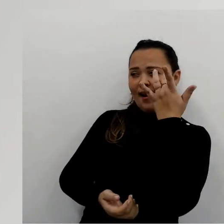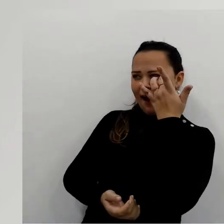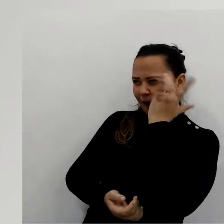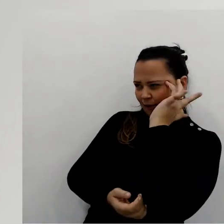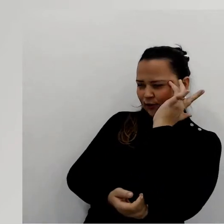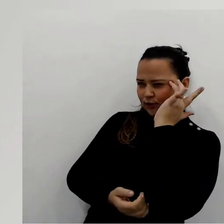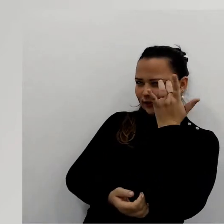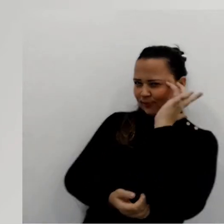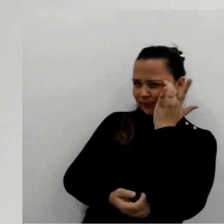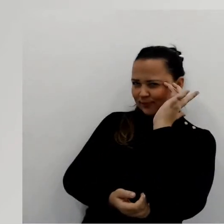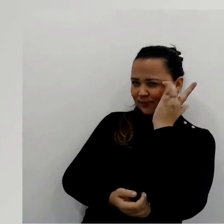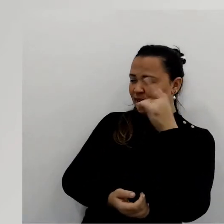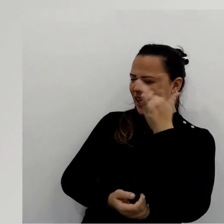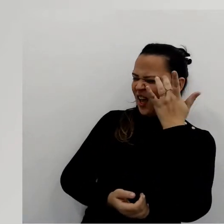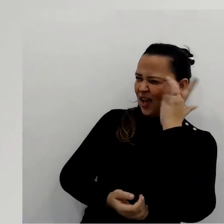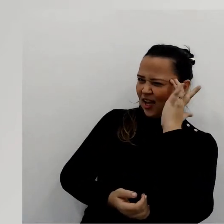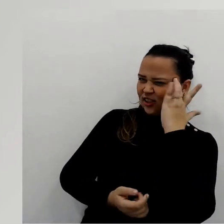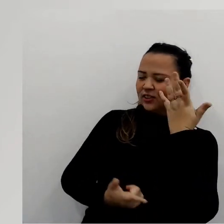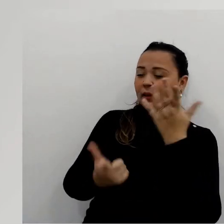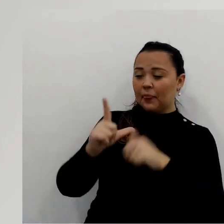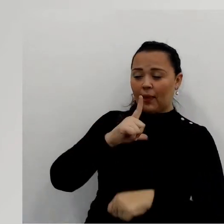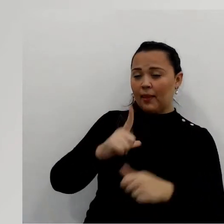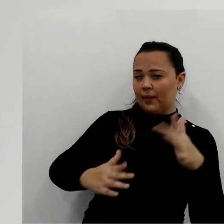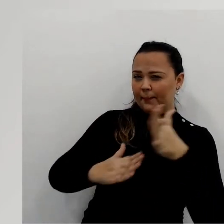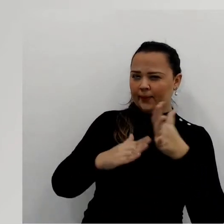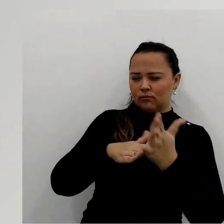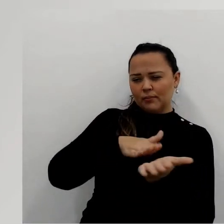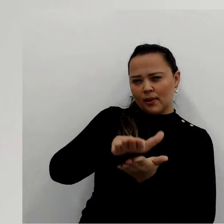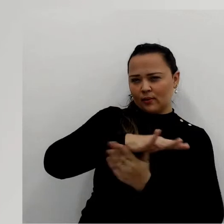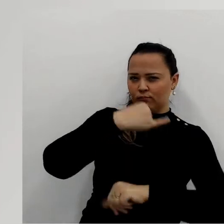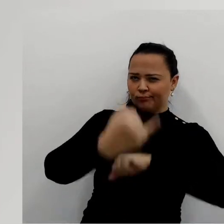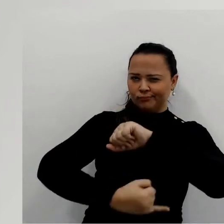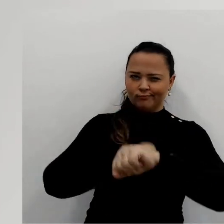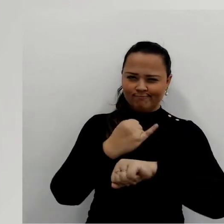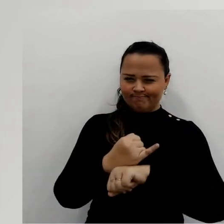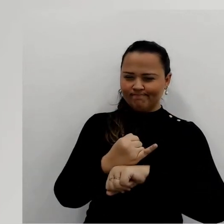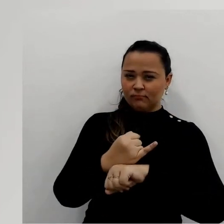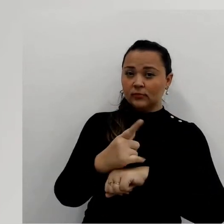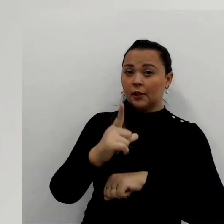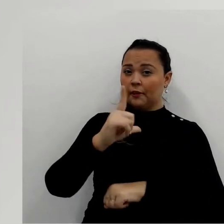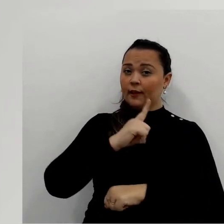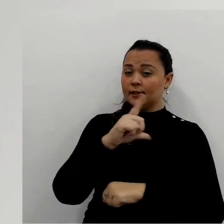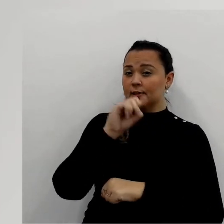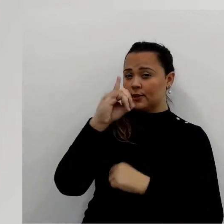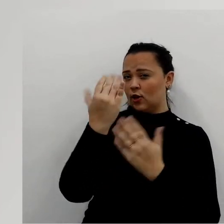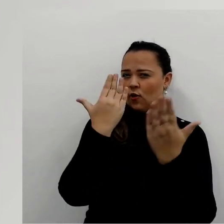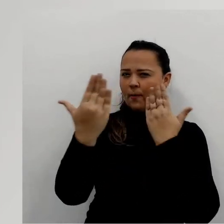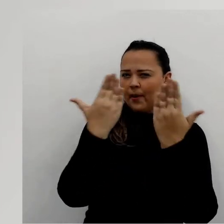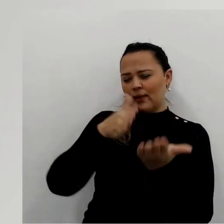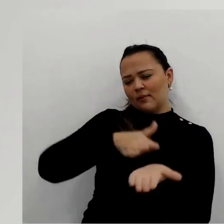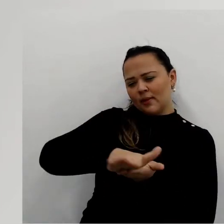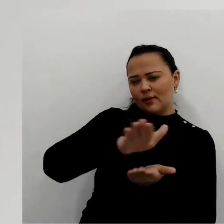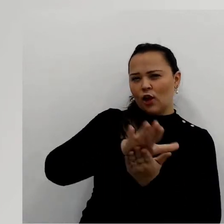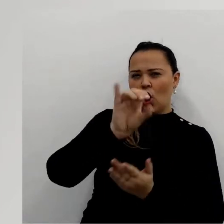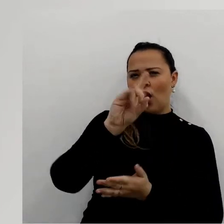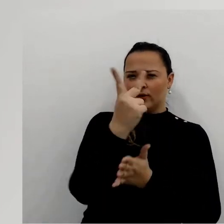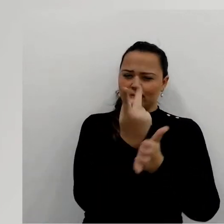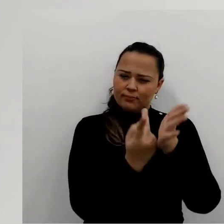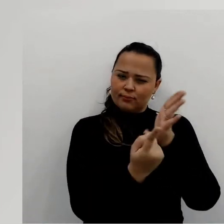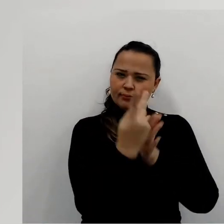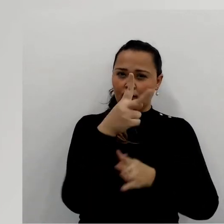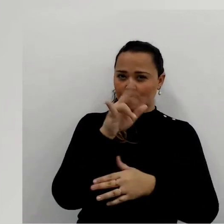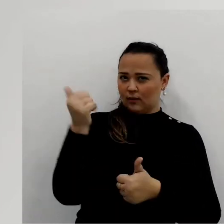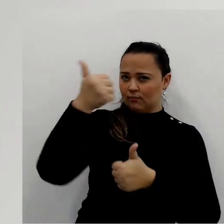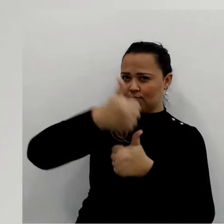Do you consider that limitations of the digital printing, when compared with the